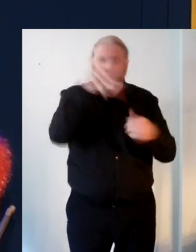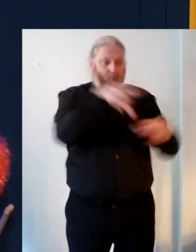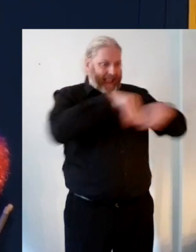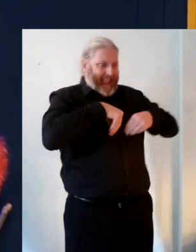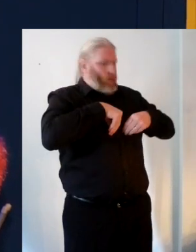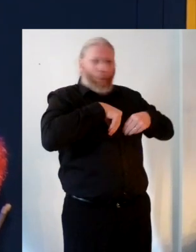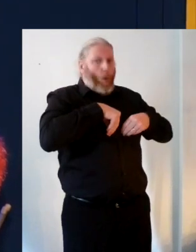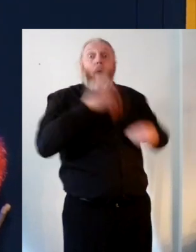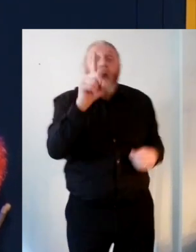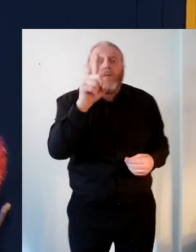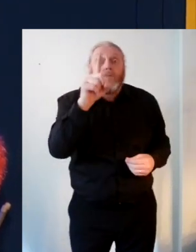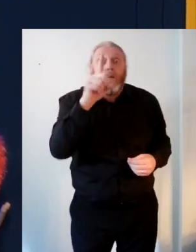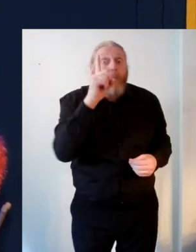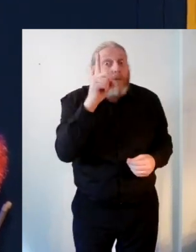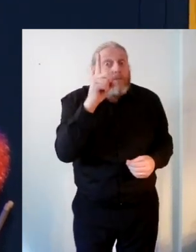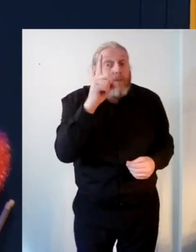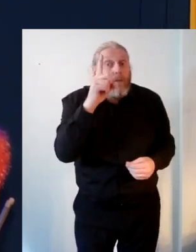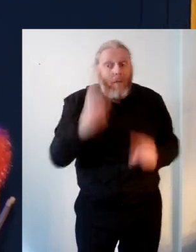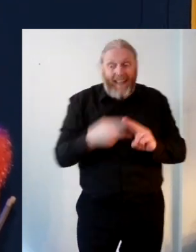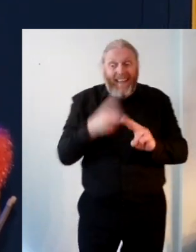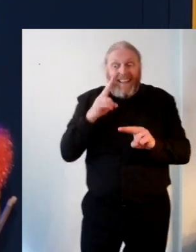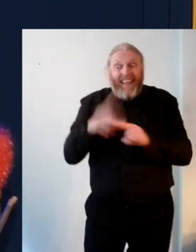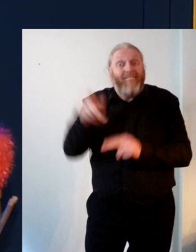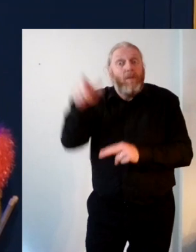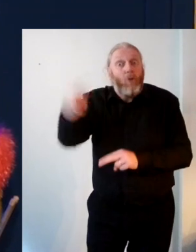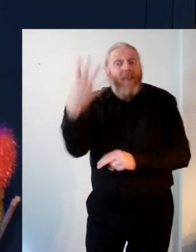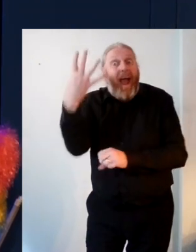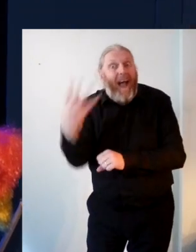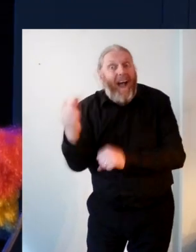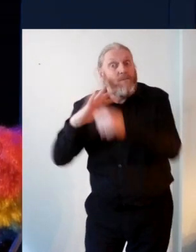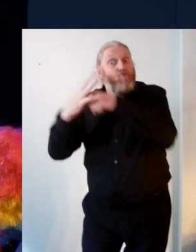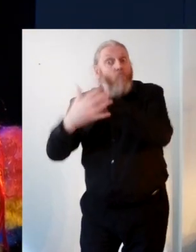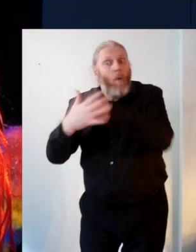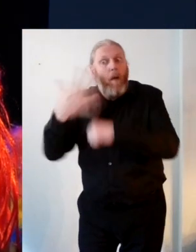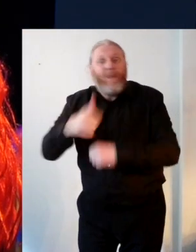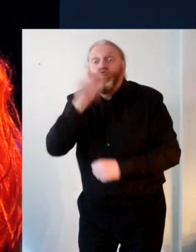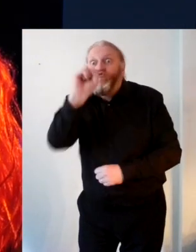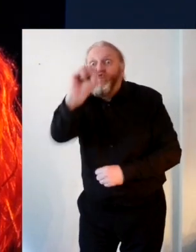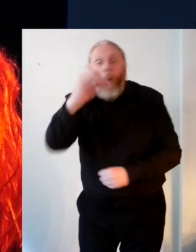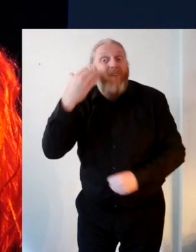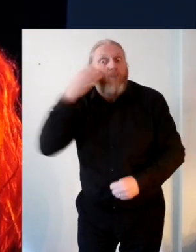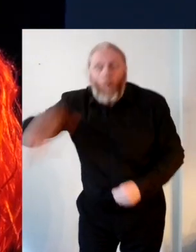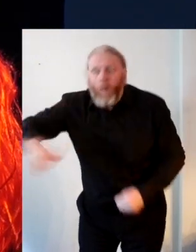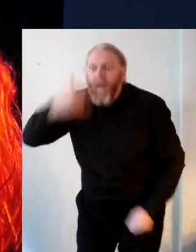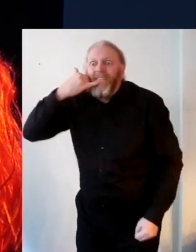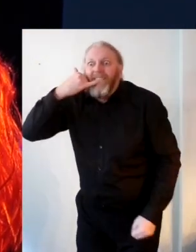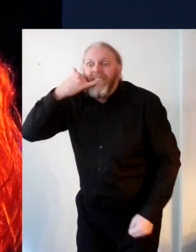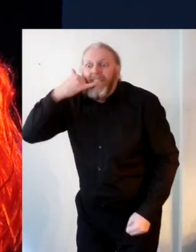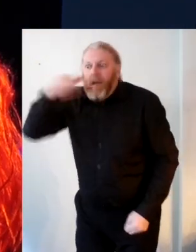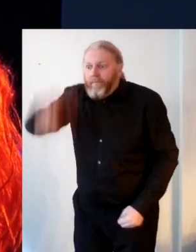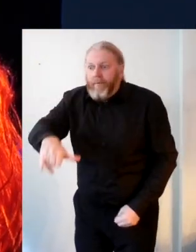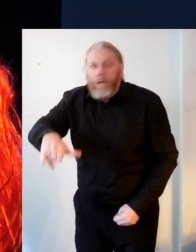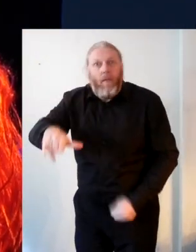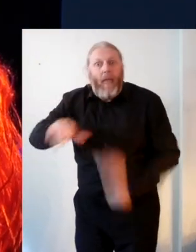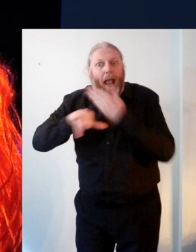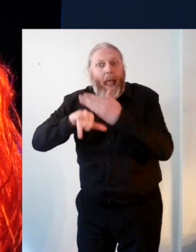Oh, but however, if someone with the virus uses your phone and doesn't clean it